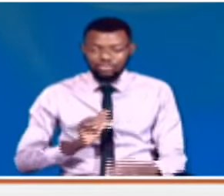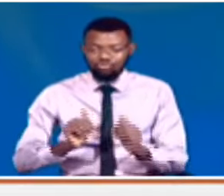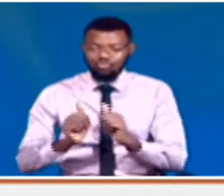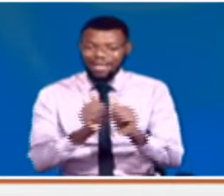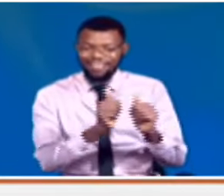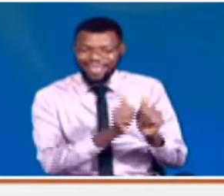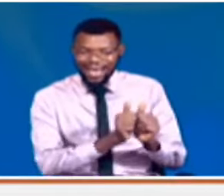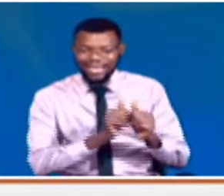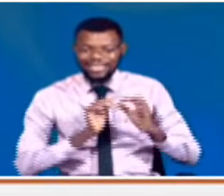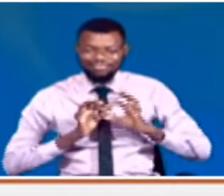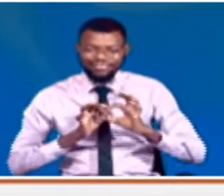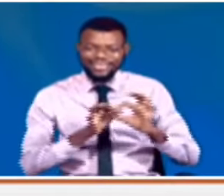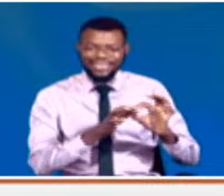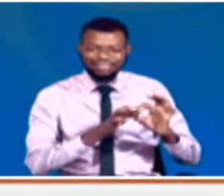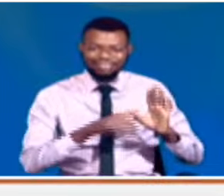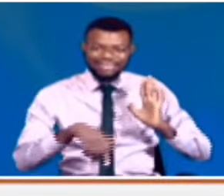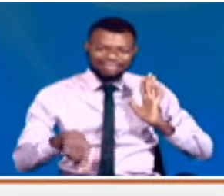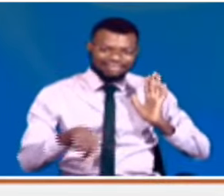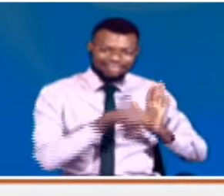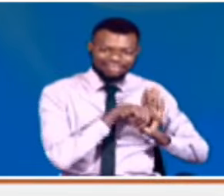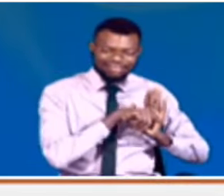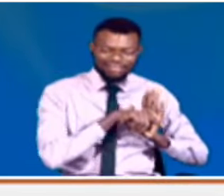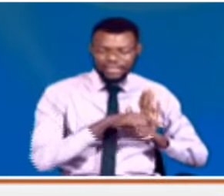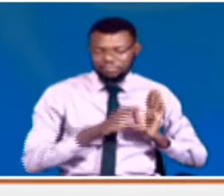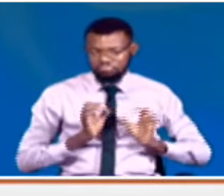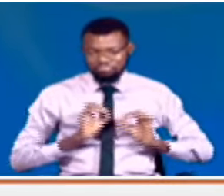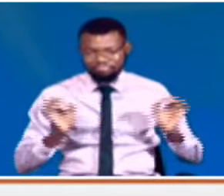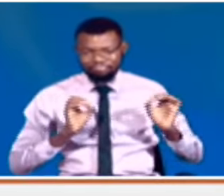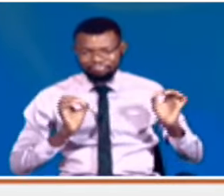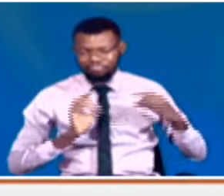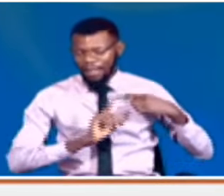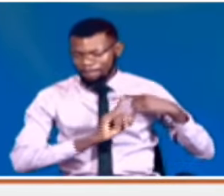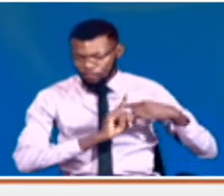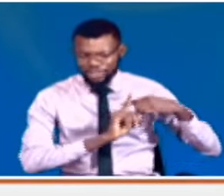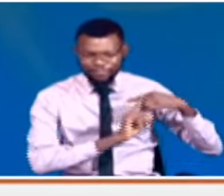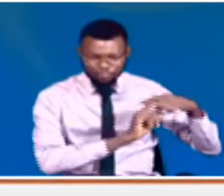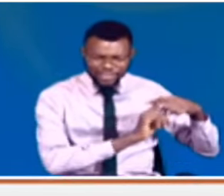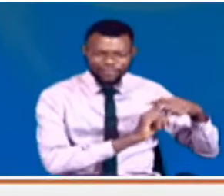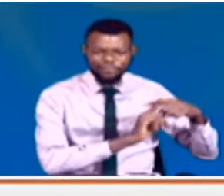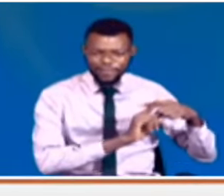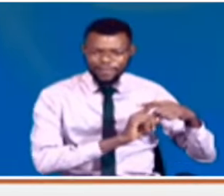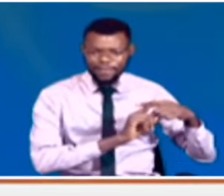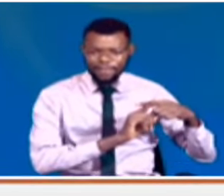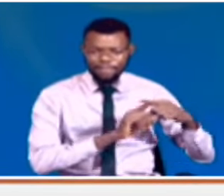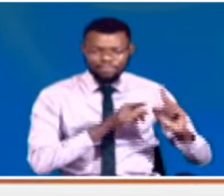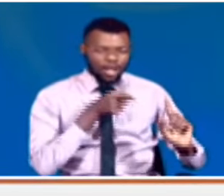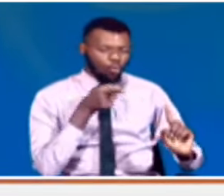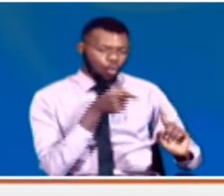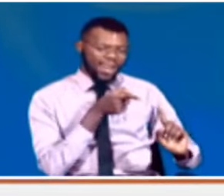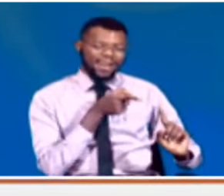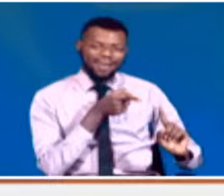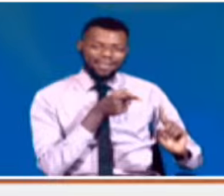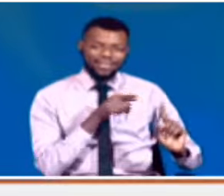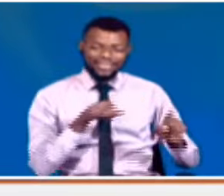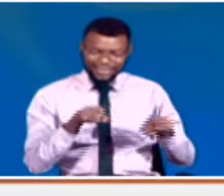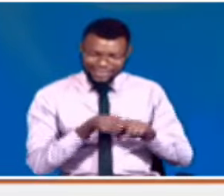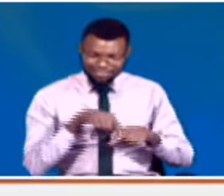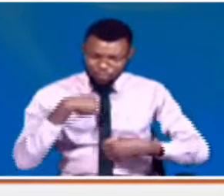negative energy, like I think have fun, like be positive with everyone. That's our main goal, and like work